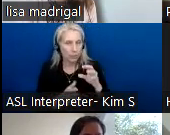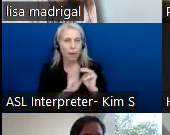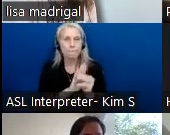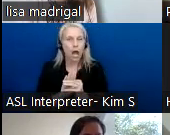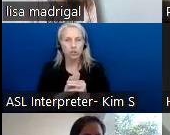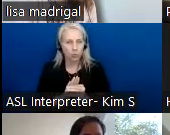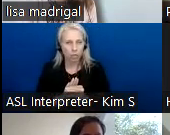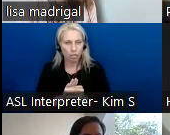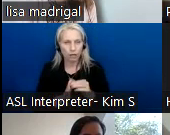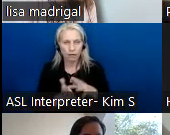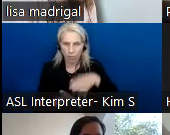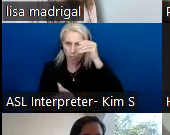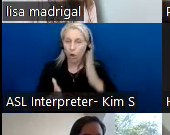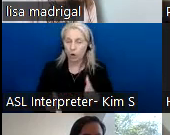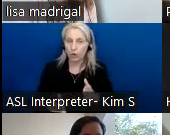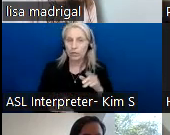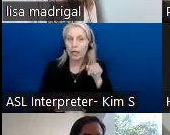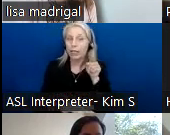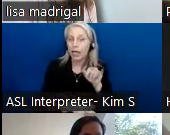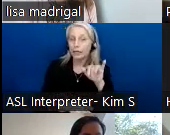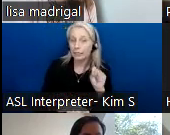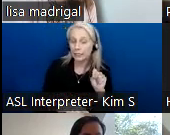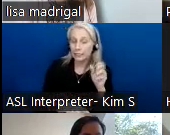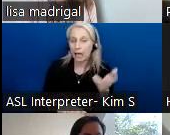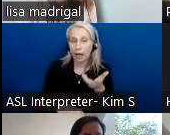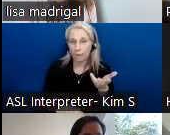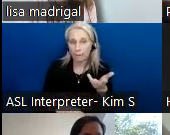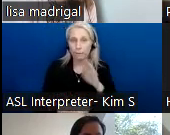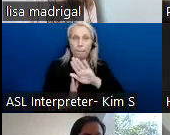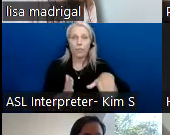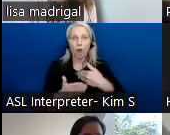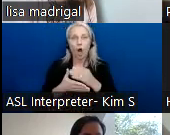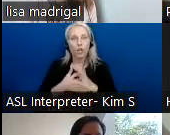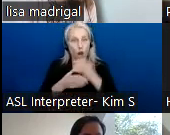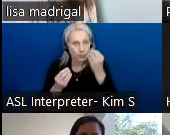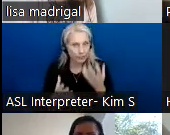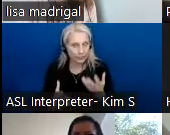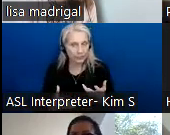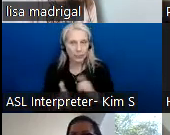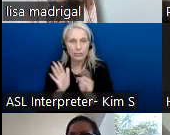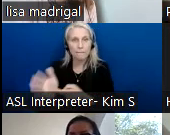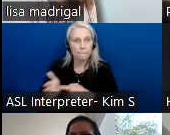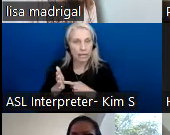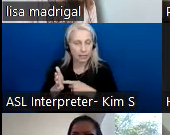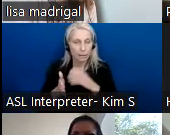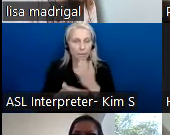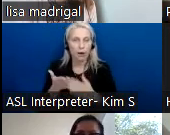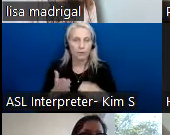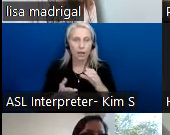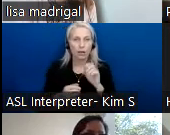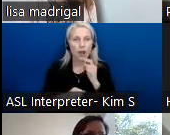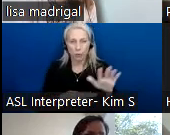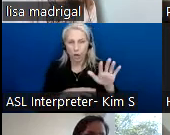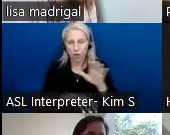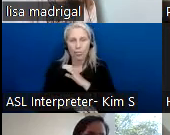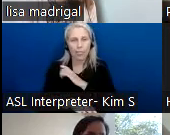module for the learners, and that is that all of the content was actually mandated as part of the Colorado legislation.